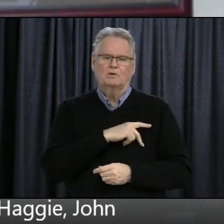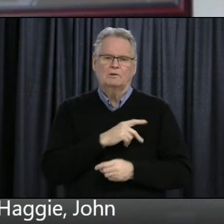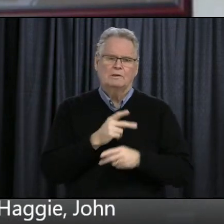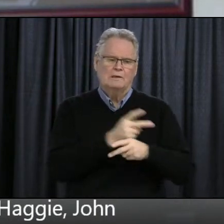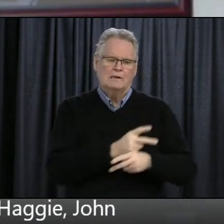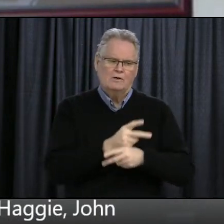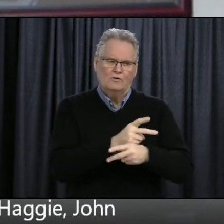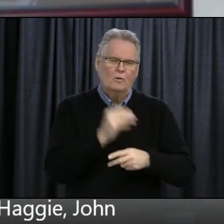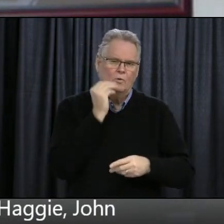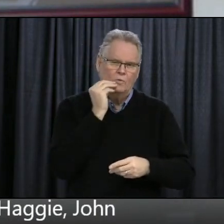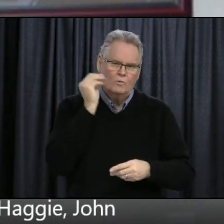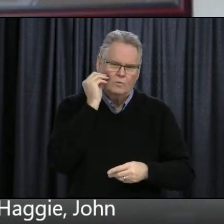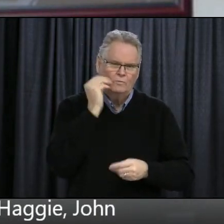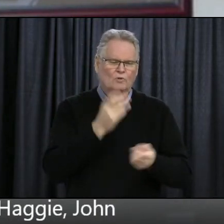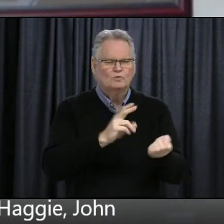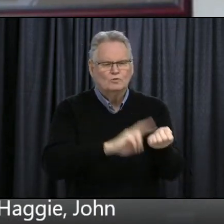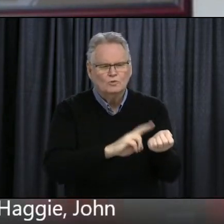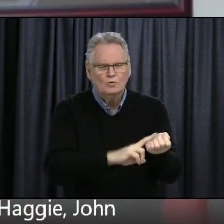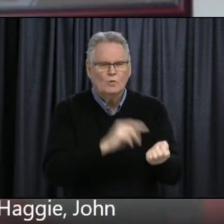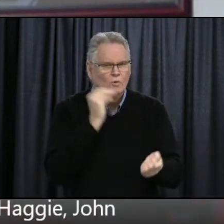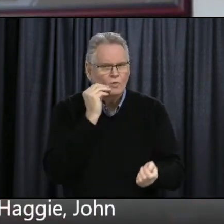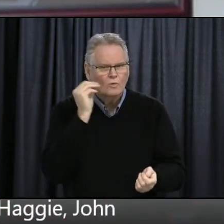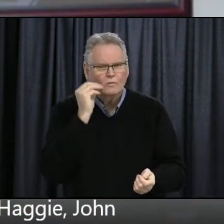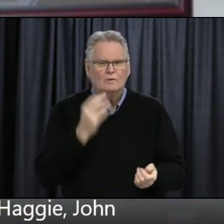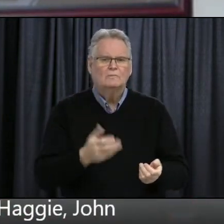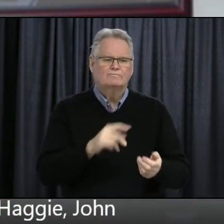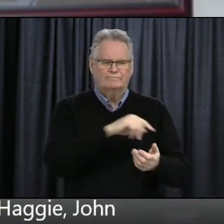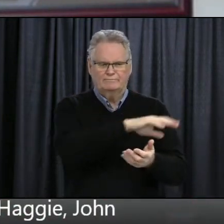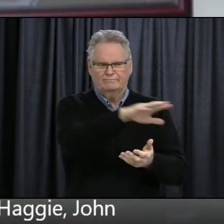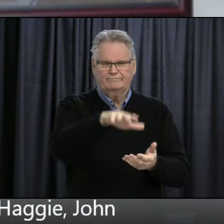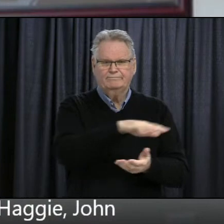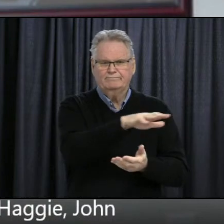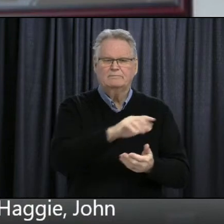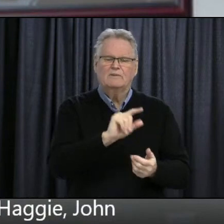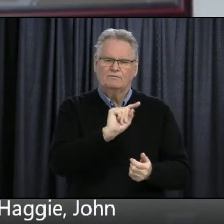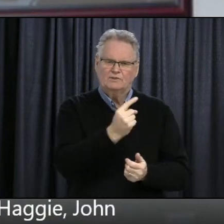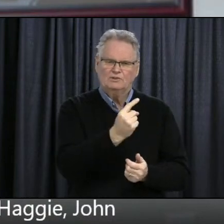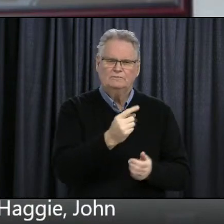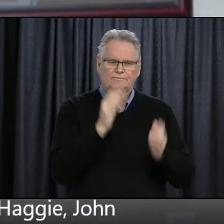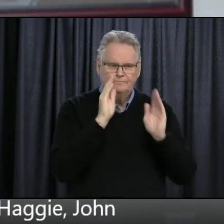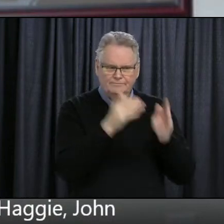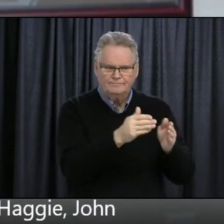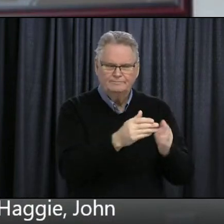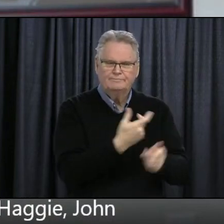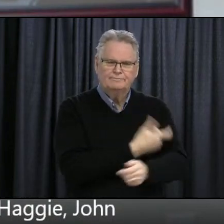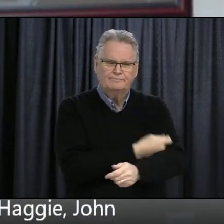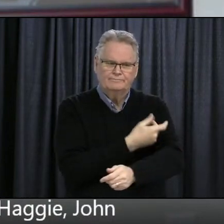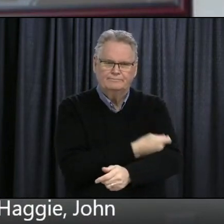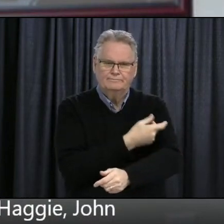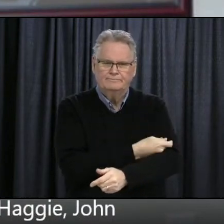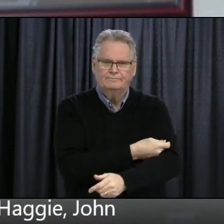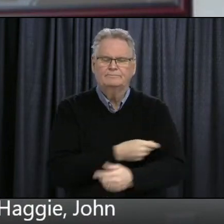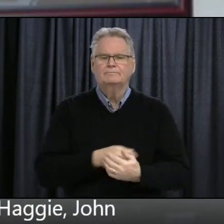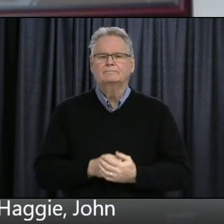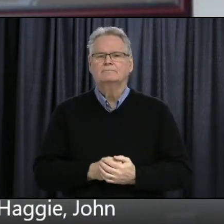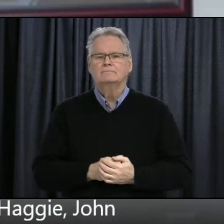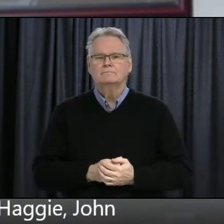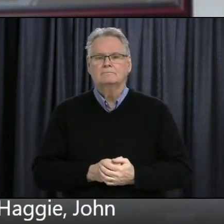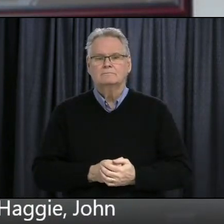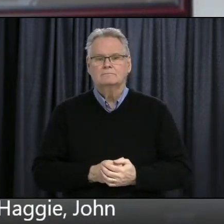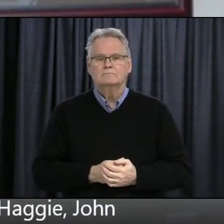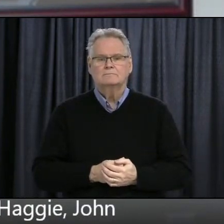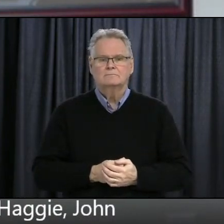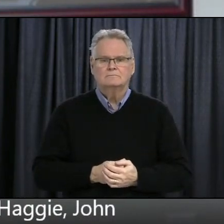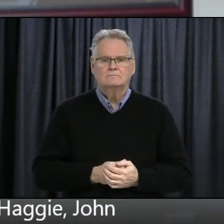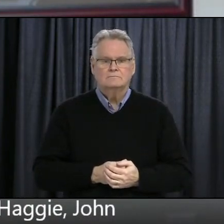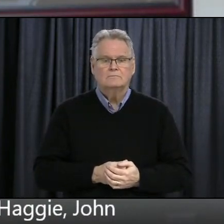age spectrum in the community. If we had the vaccine in numbers, we would actually simply start with a mass vaccination campaign through those